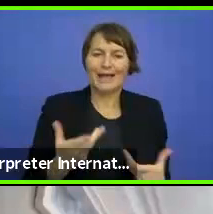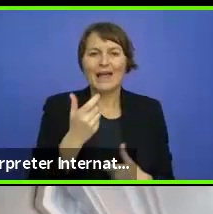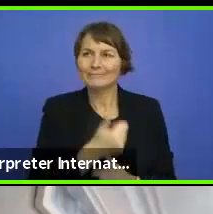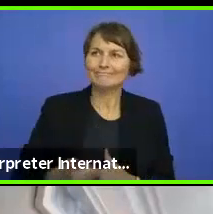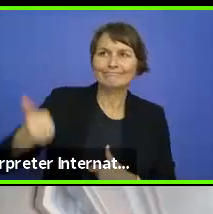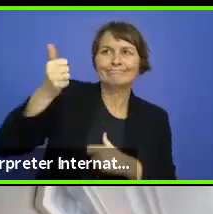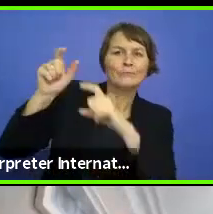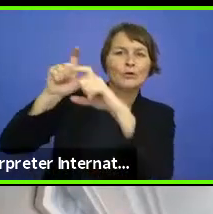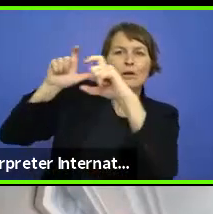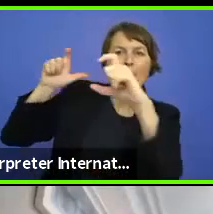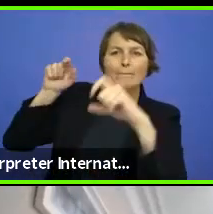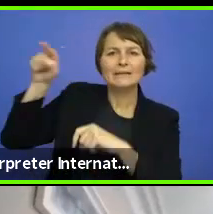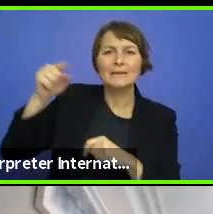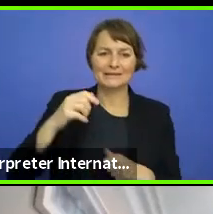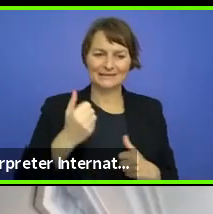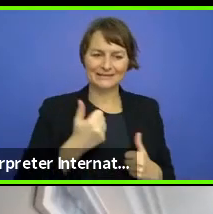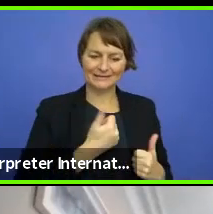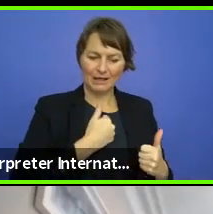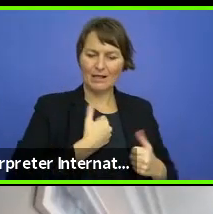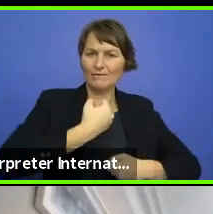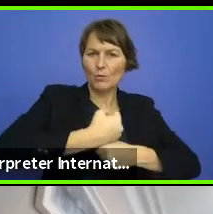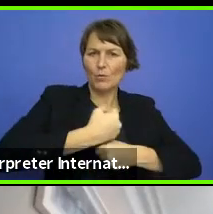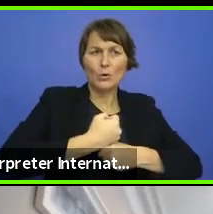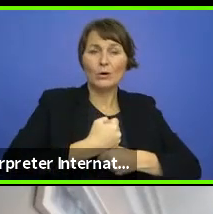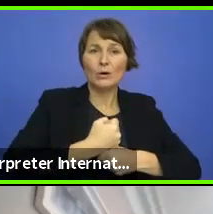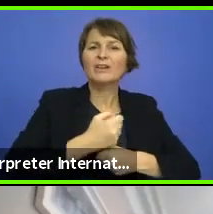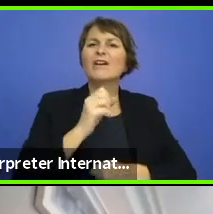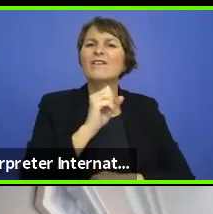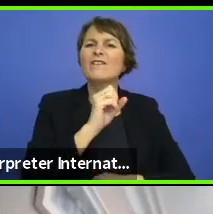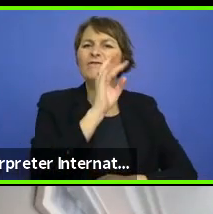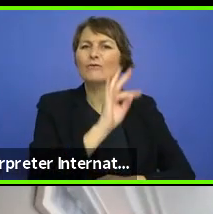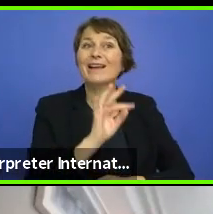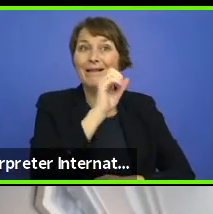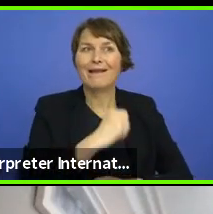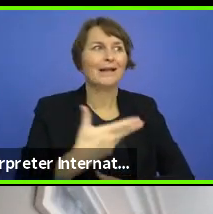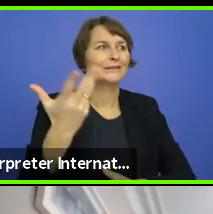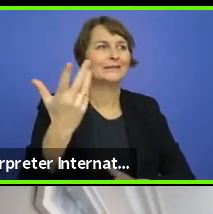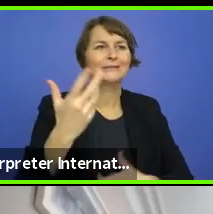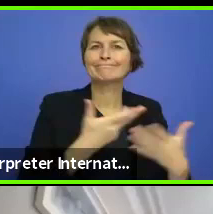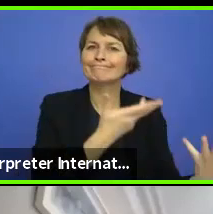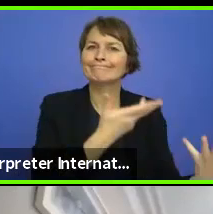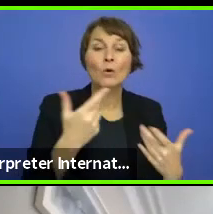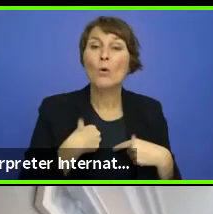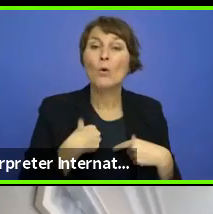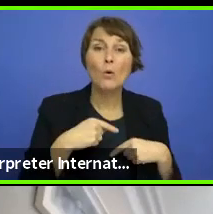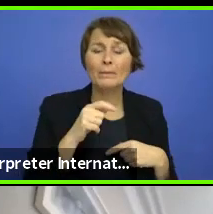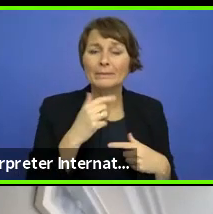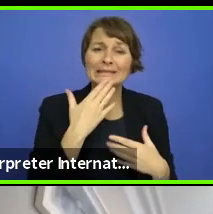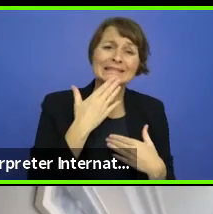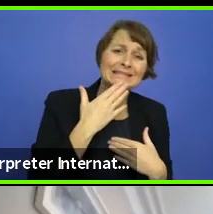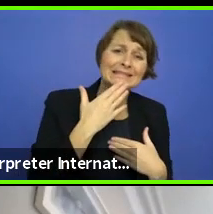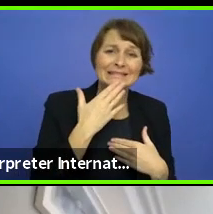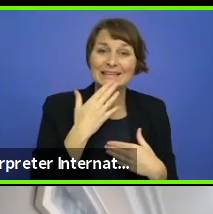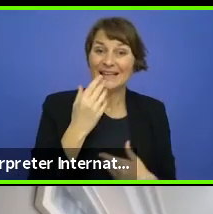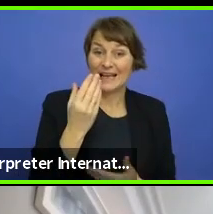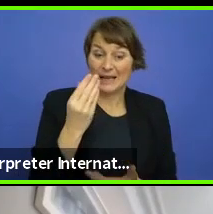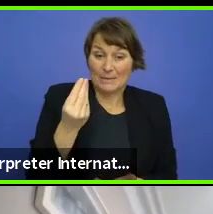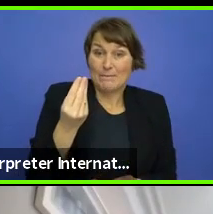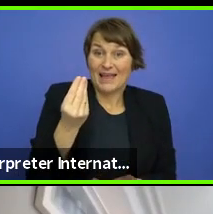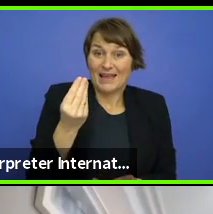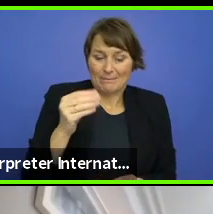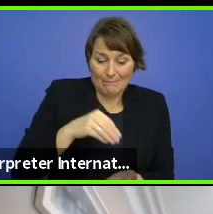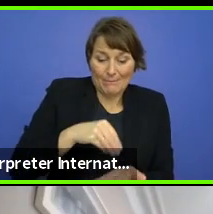as I said, the sometimes very low pay situation for many people, the